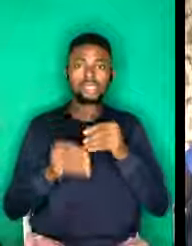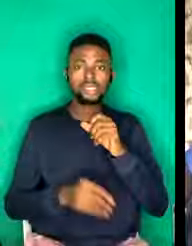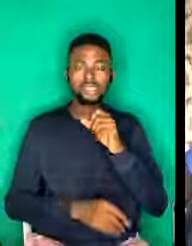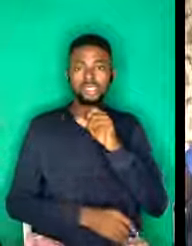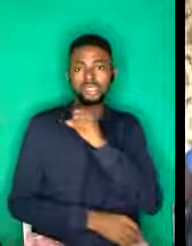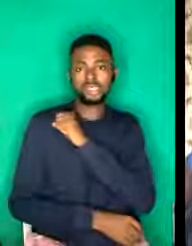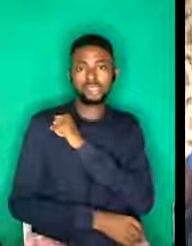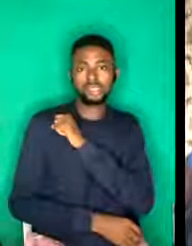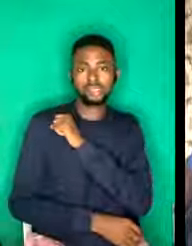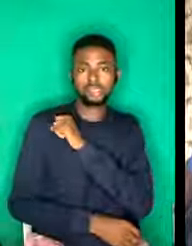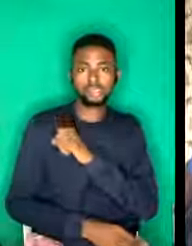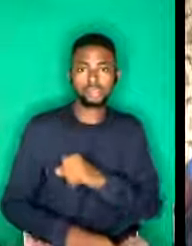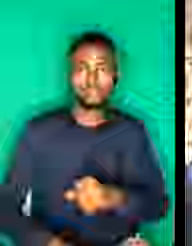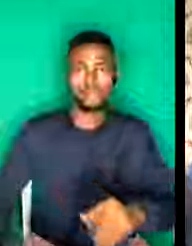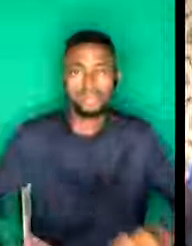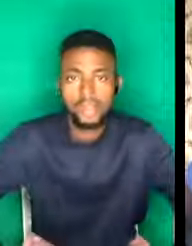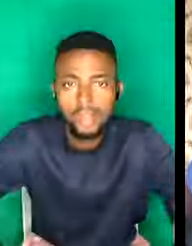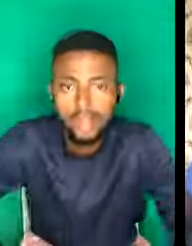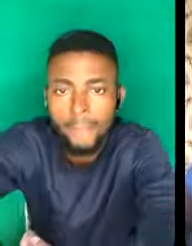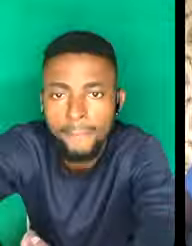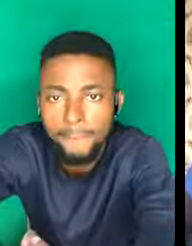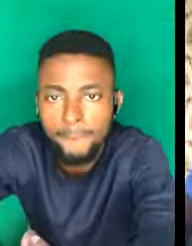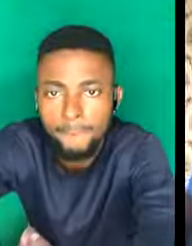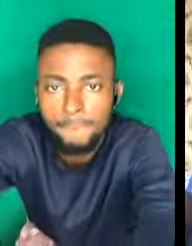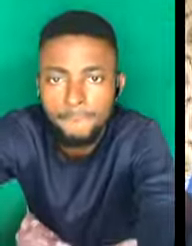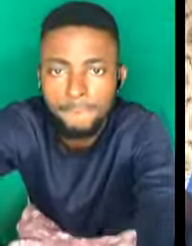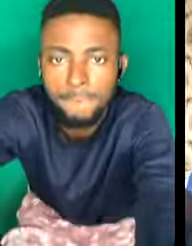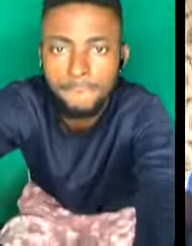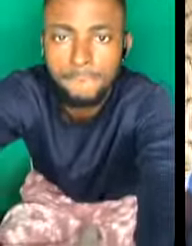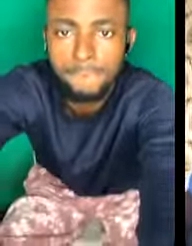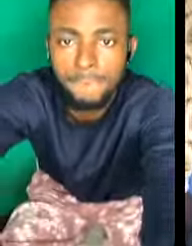Pro on the live program.